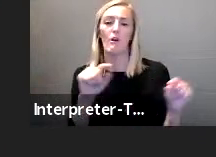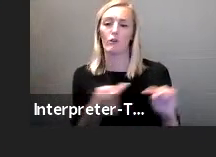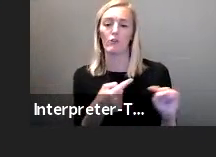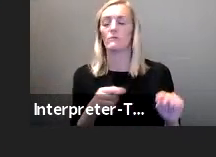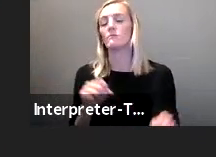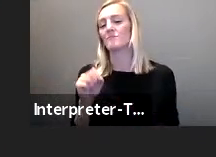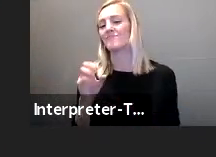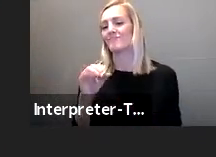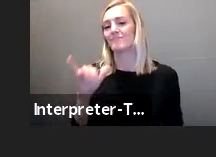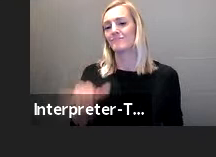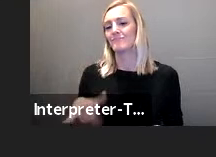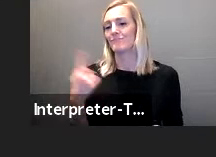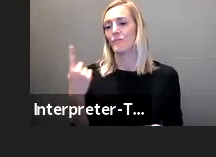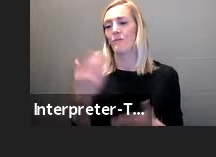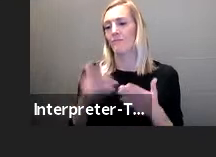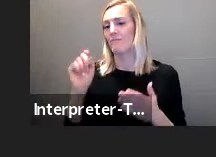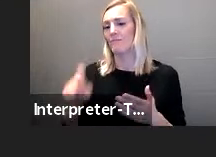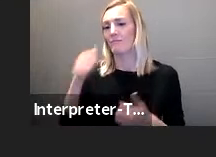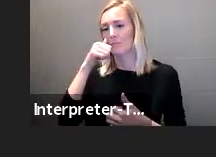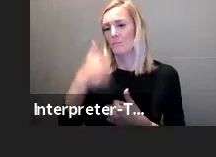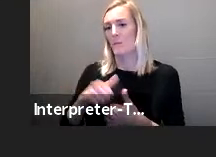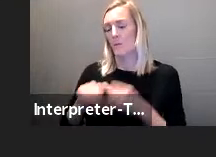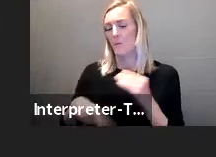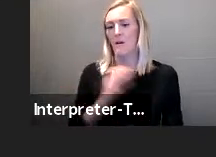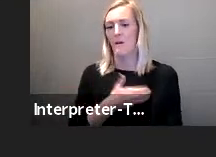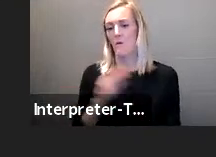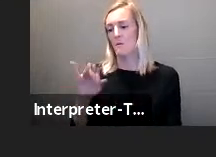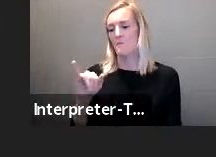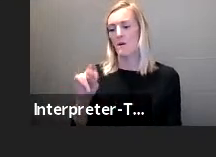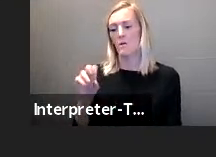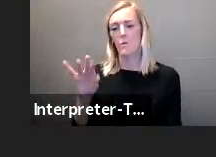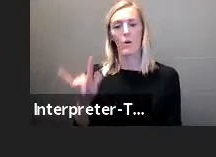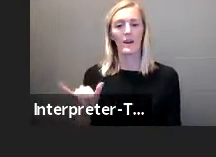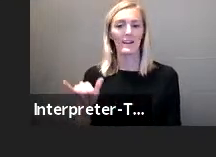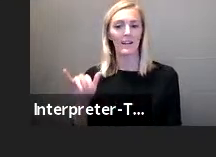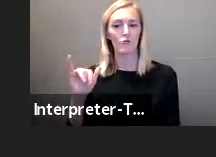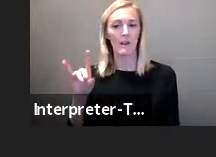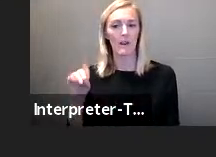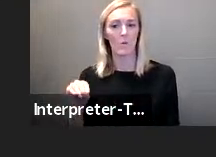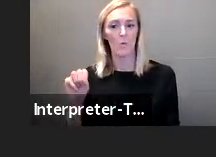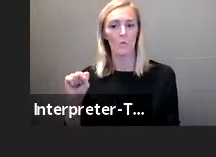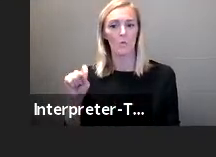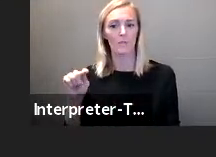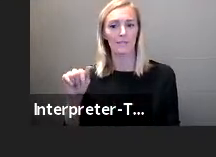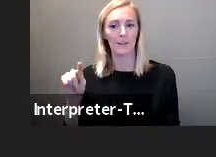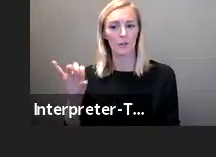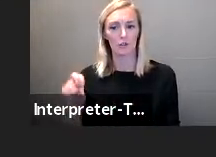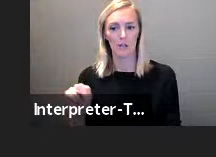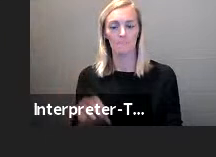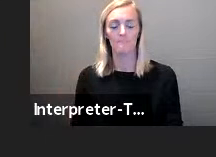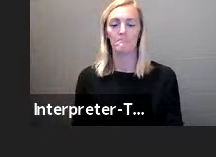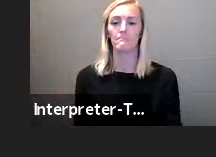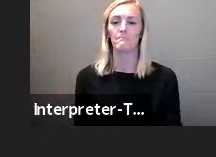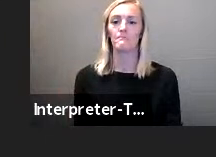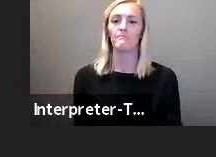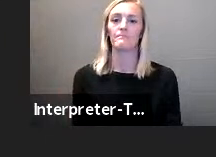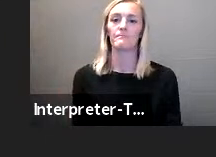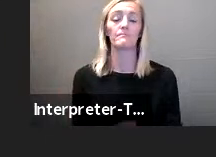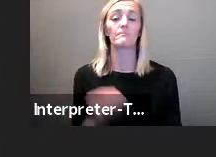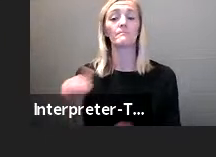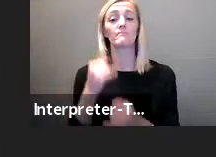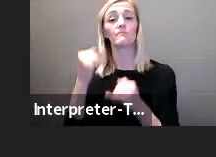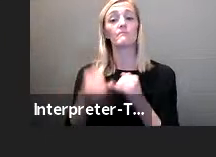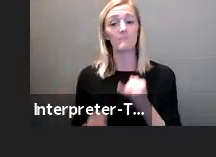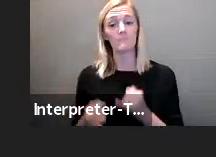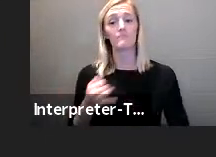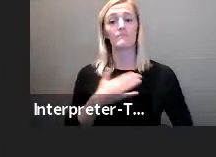to consider about our minority radio stations. And then finally, I'll say is, where are our